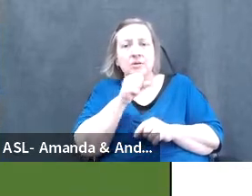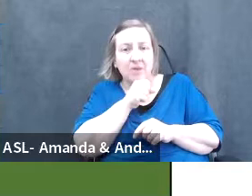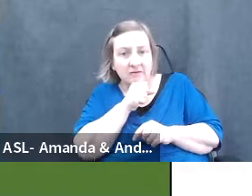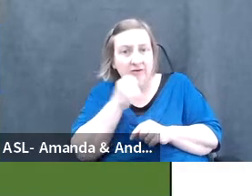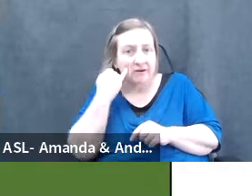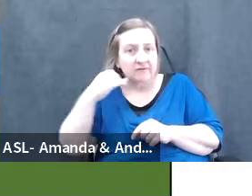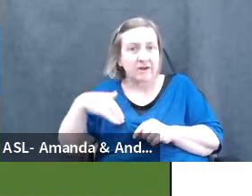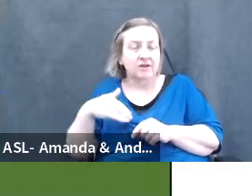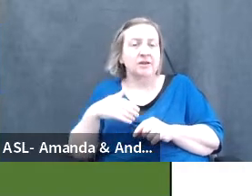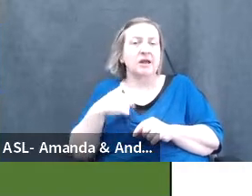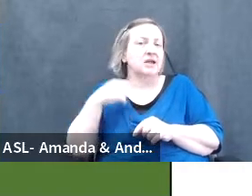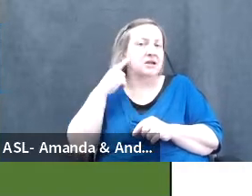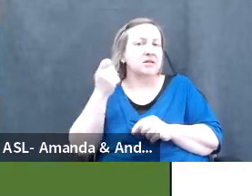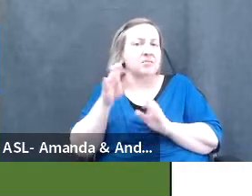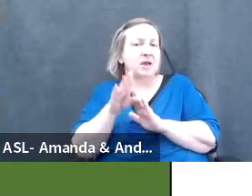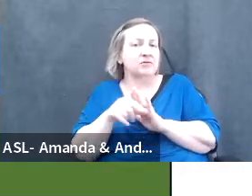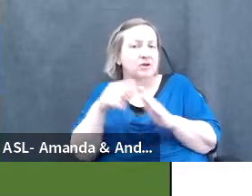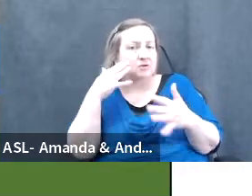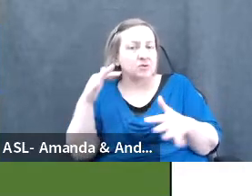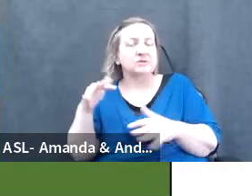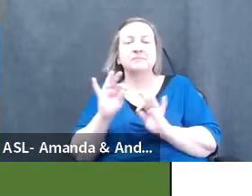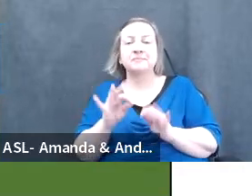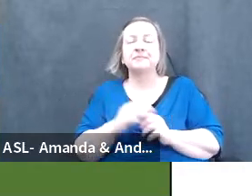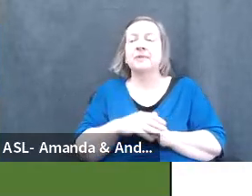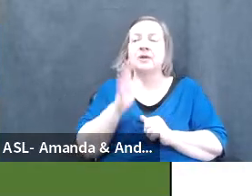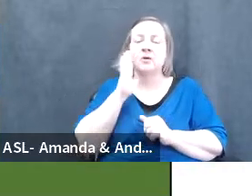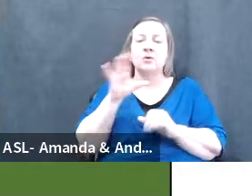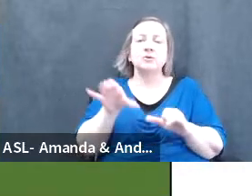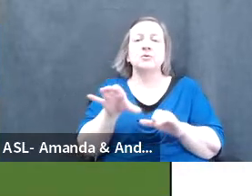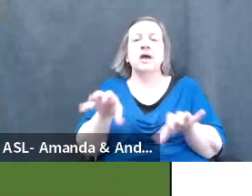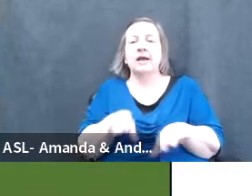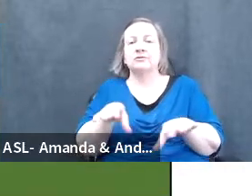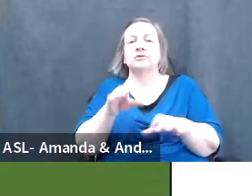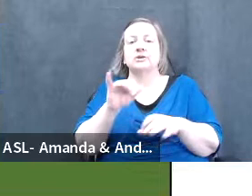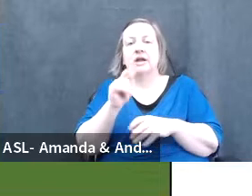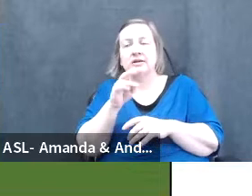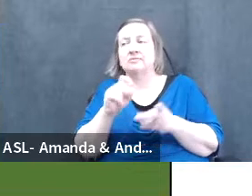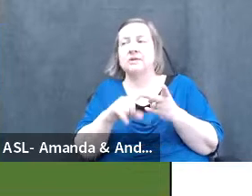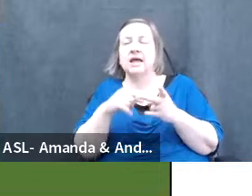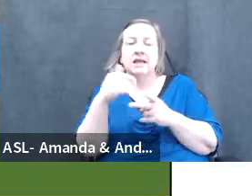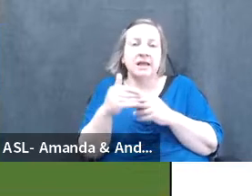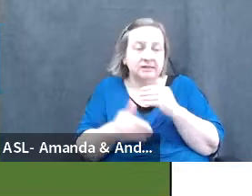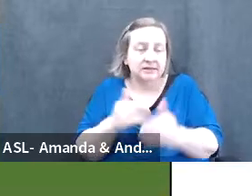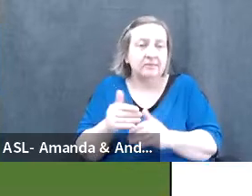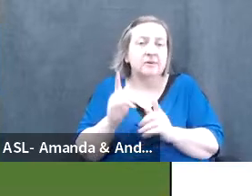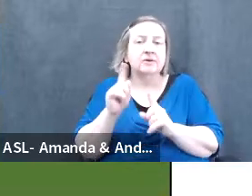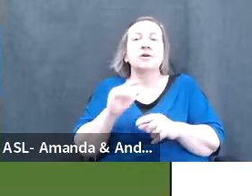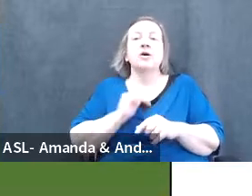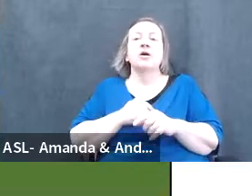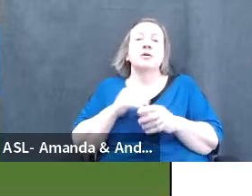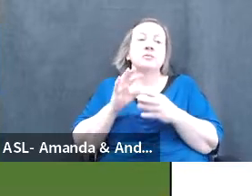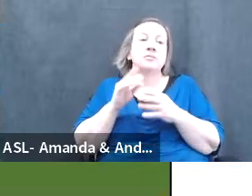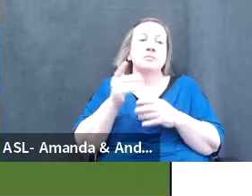I'm hearing a little bit of background noise. We'll be doing action items and next steps, and then move into our public comment period and adjourn at